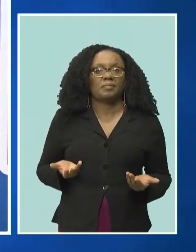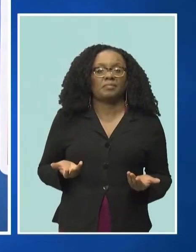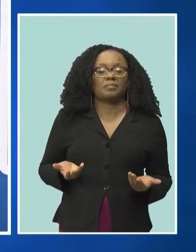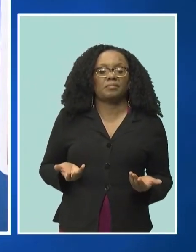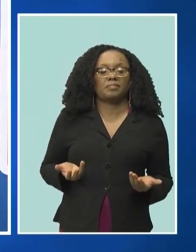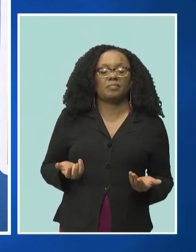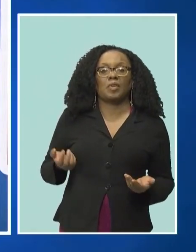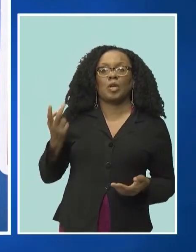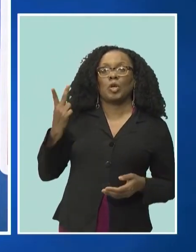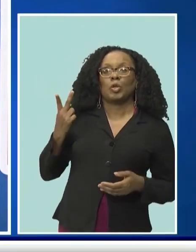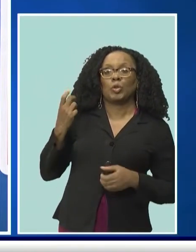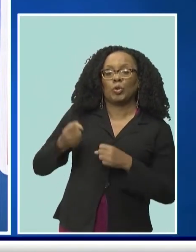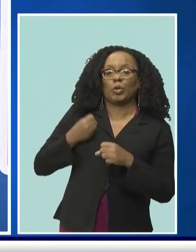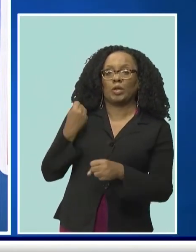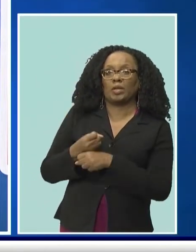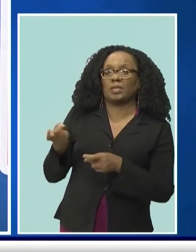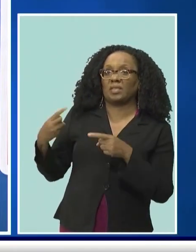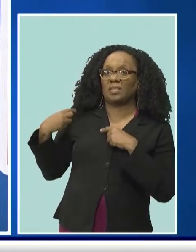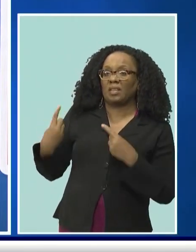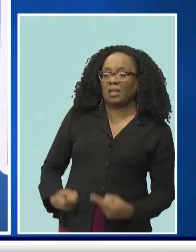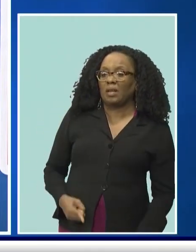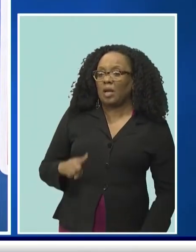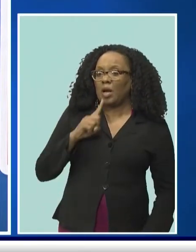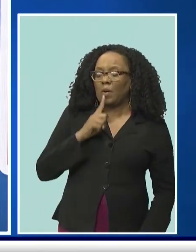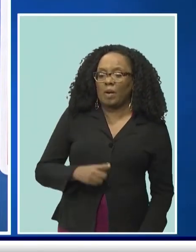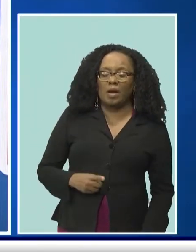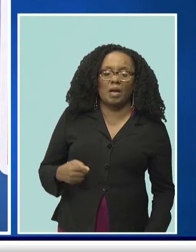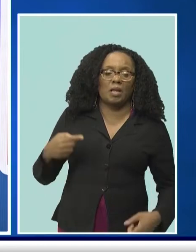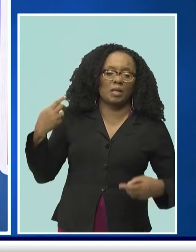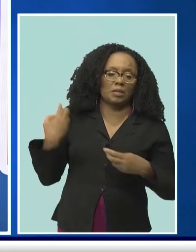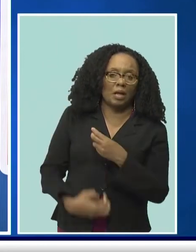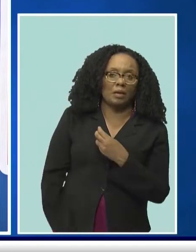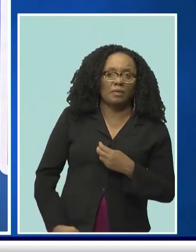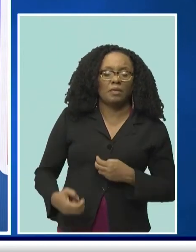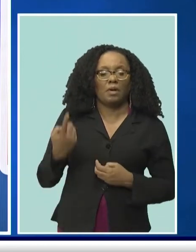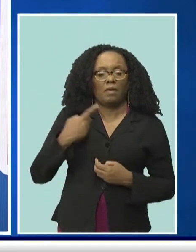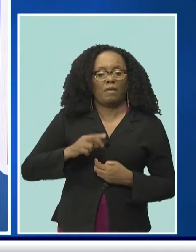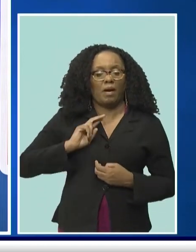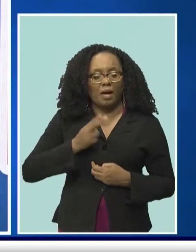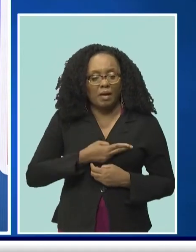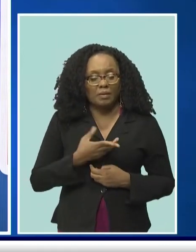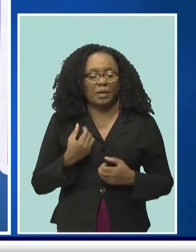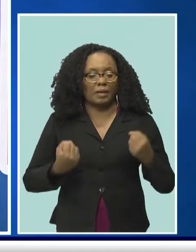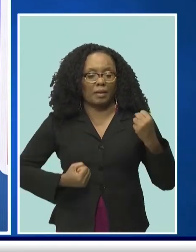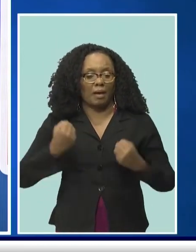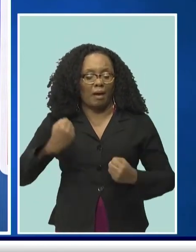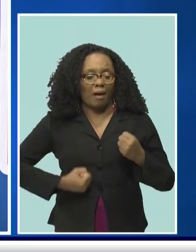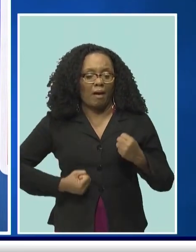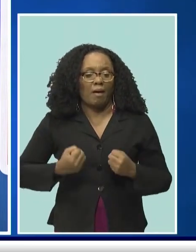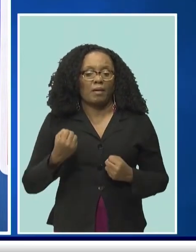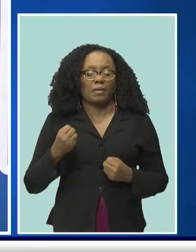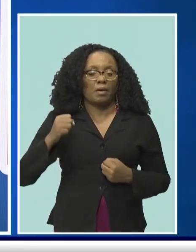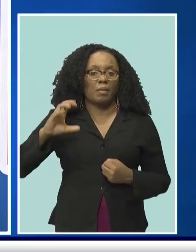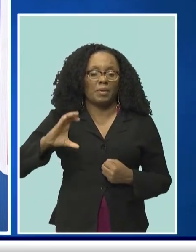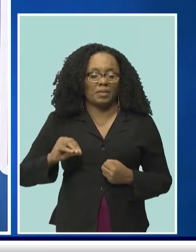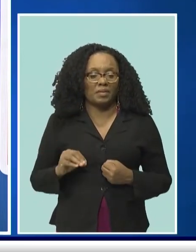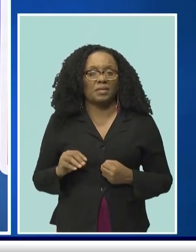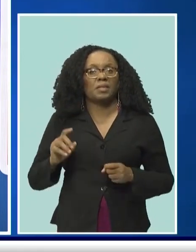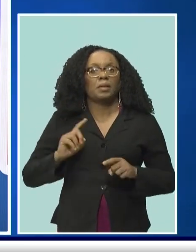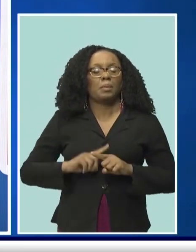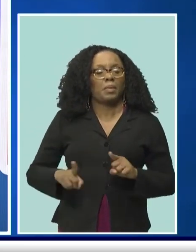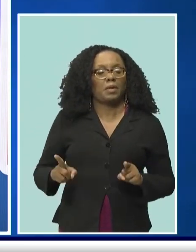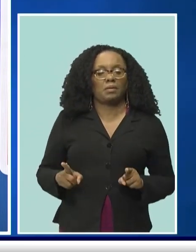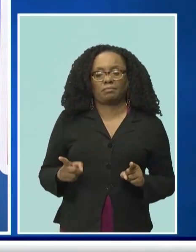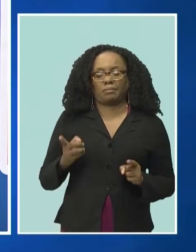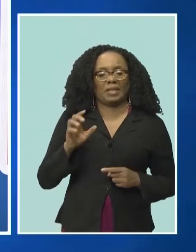very trying, not only for Courtesy and for the automotive industry, but there's issues with supply. Up to today, we are still